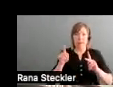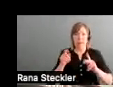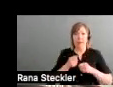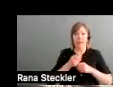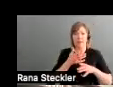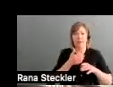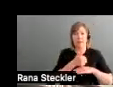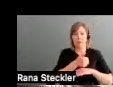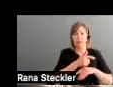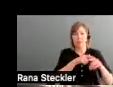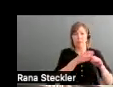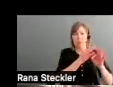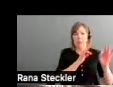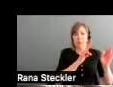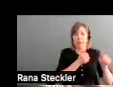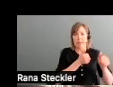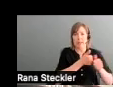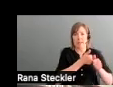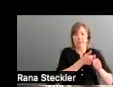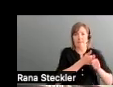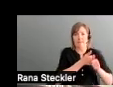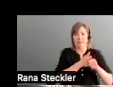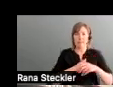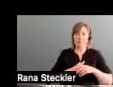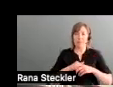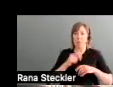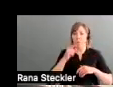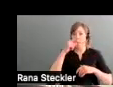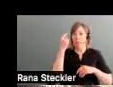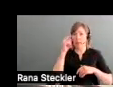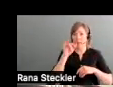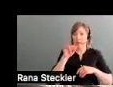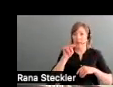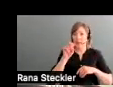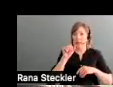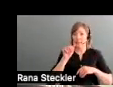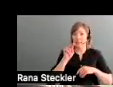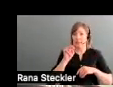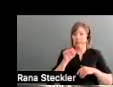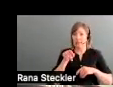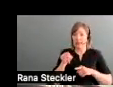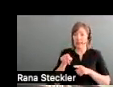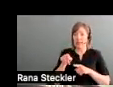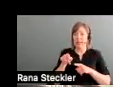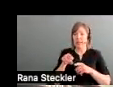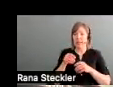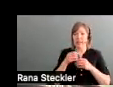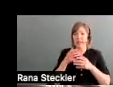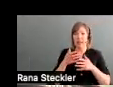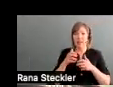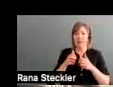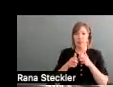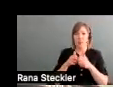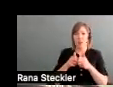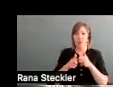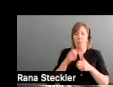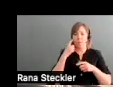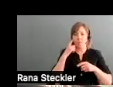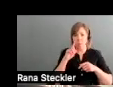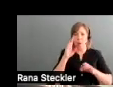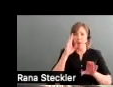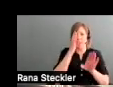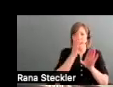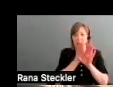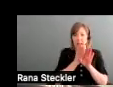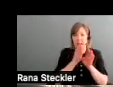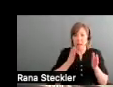freedom itself. So Black insanity really constituted an epistemological problem for